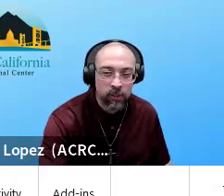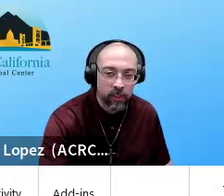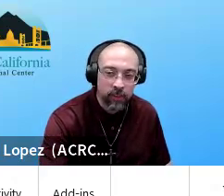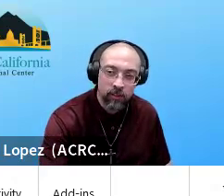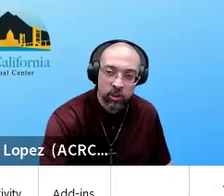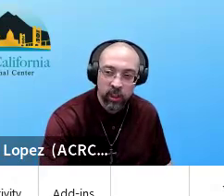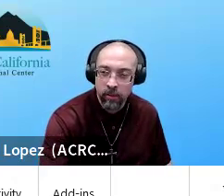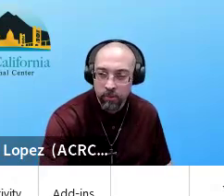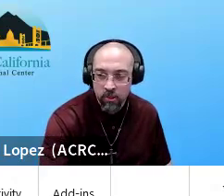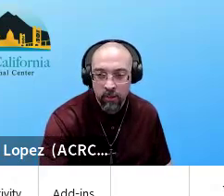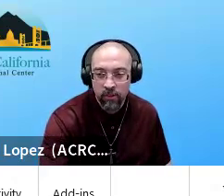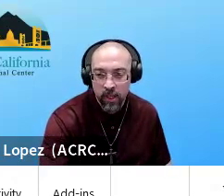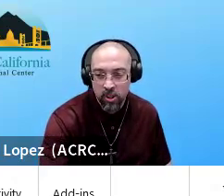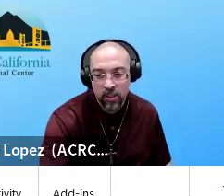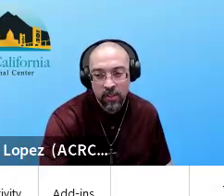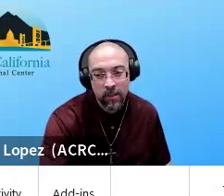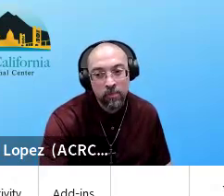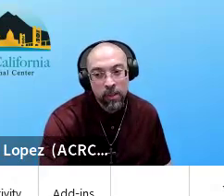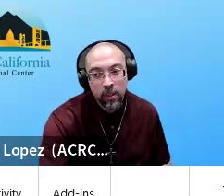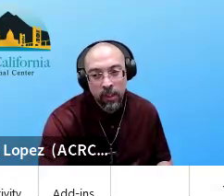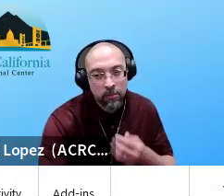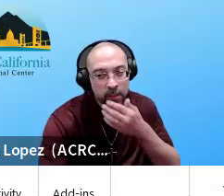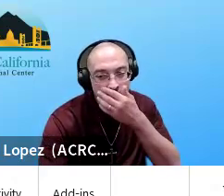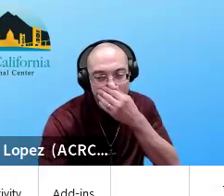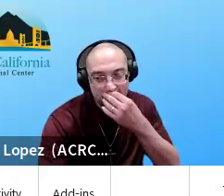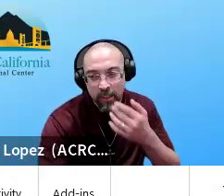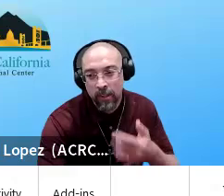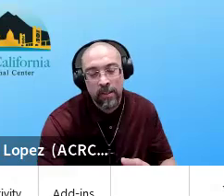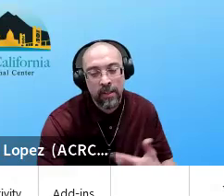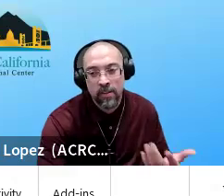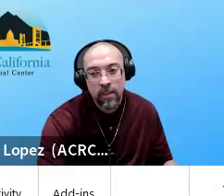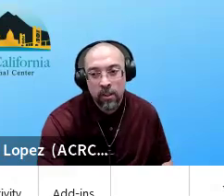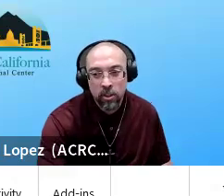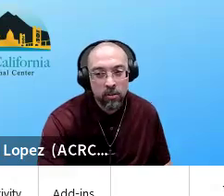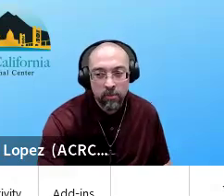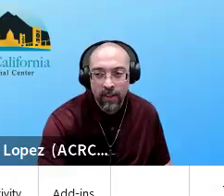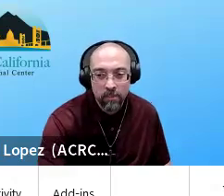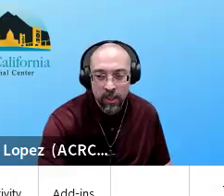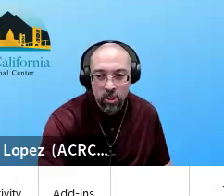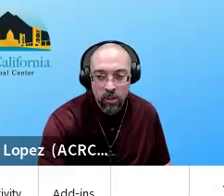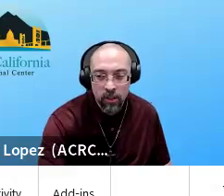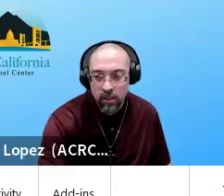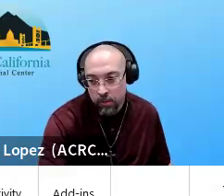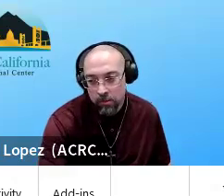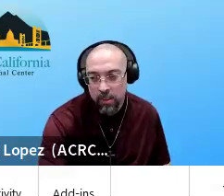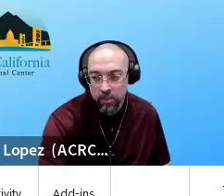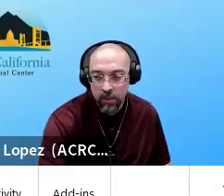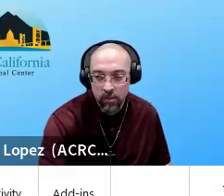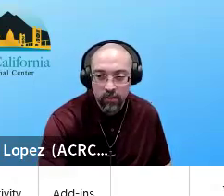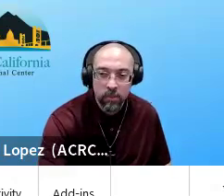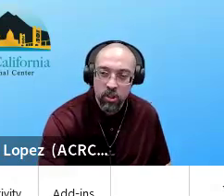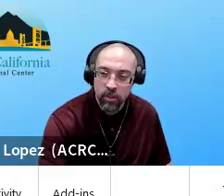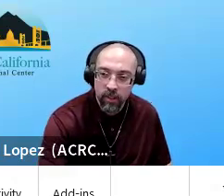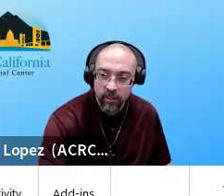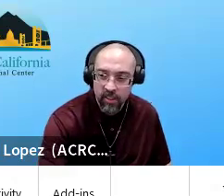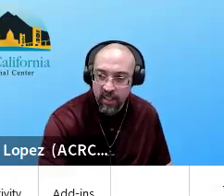media world. Don't share your personal information. So we as adults and as children, we have to make sure, and as people with